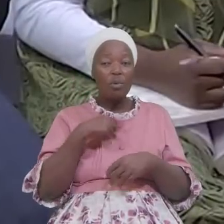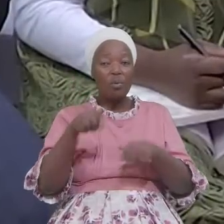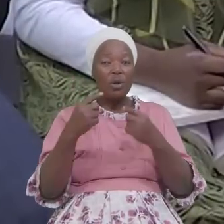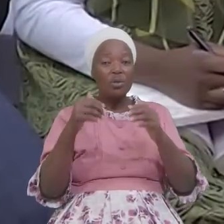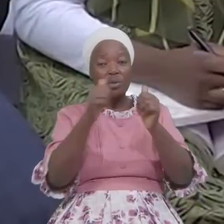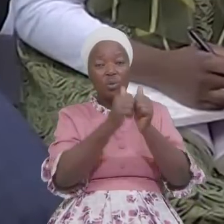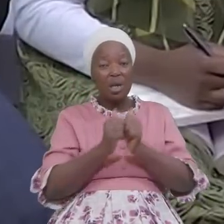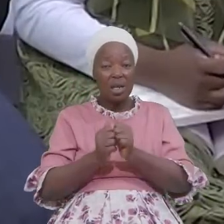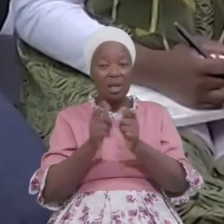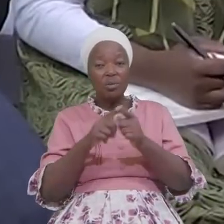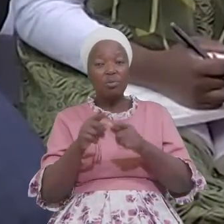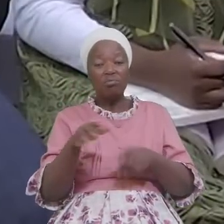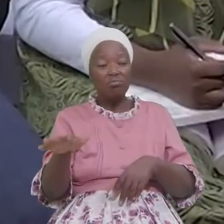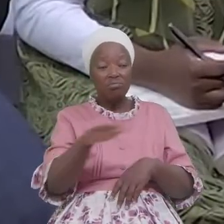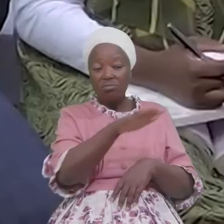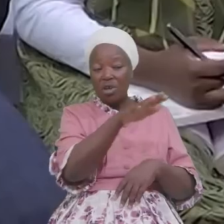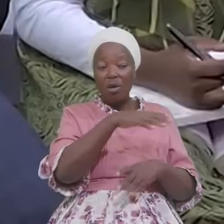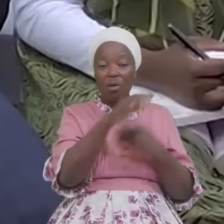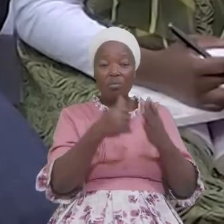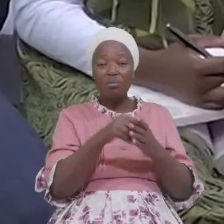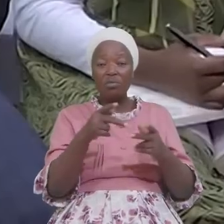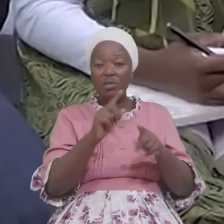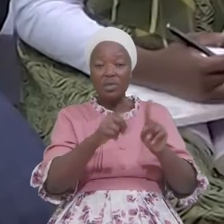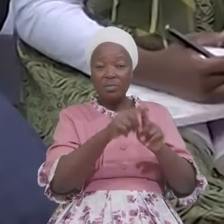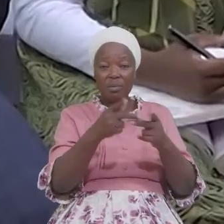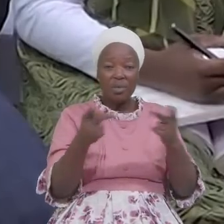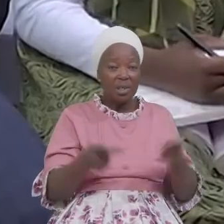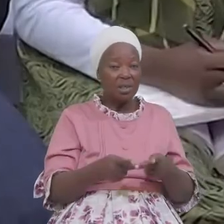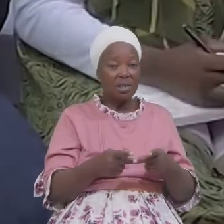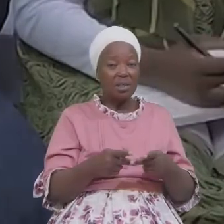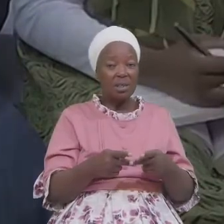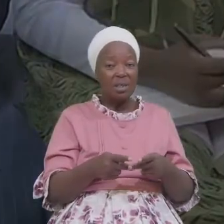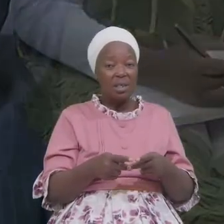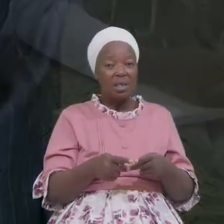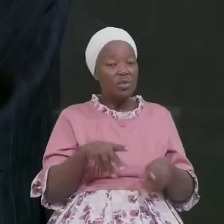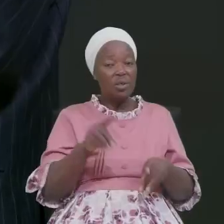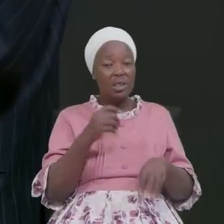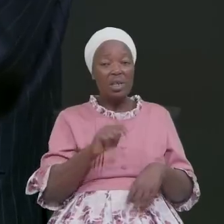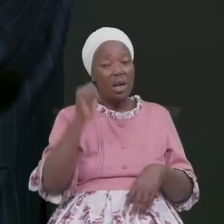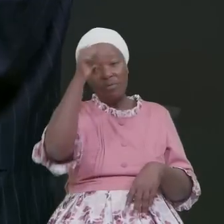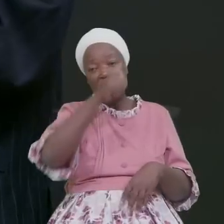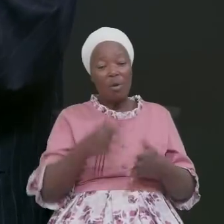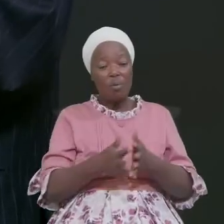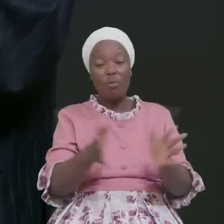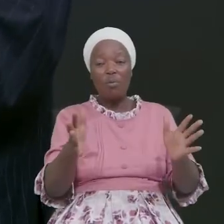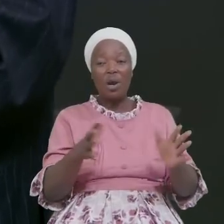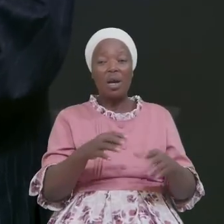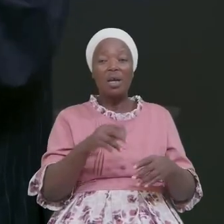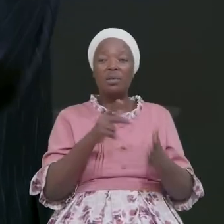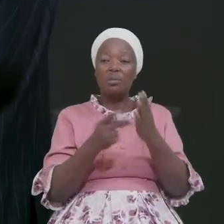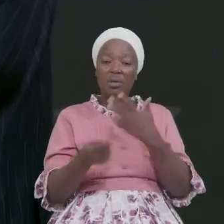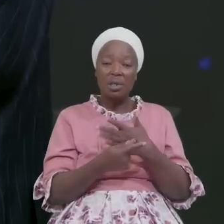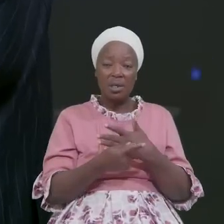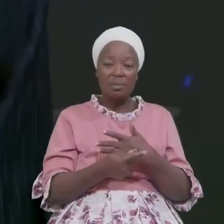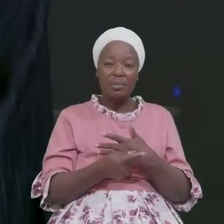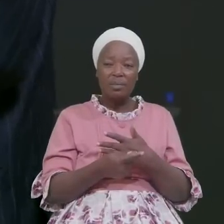to those other places when we were doing the Africa-wide crusade? And after we